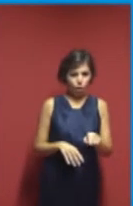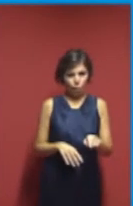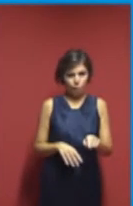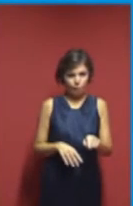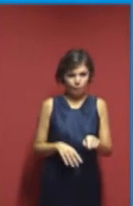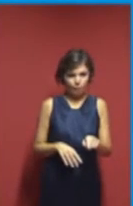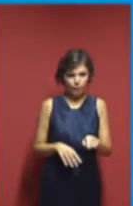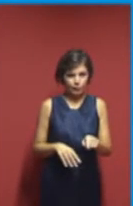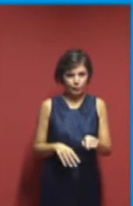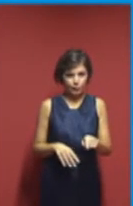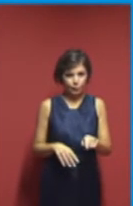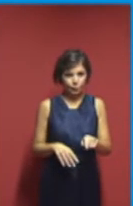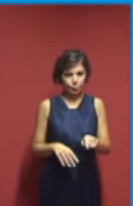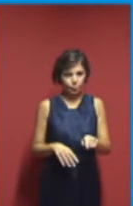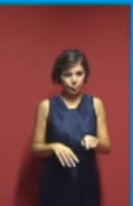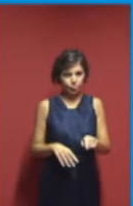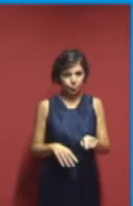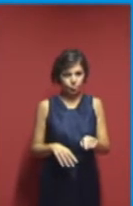social media ways?